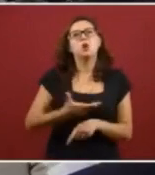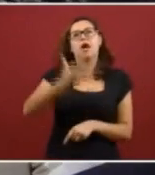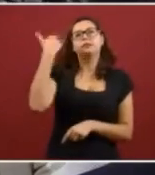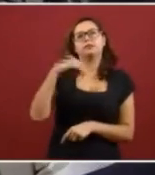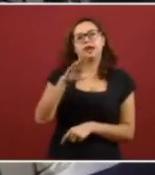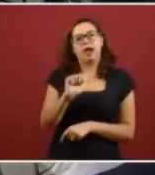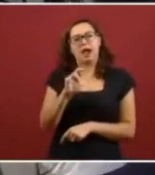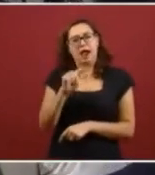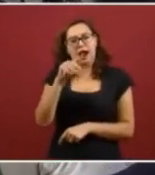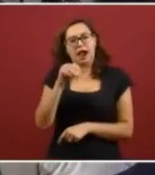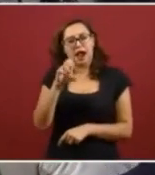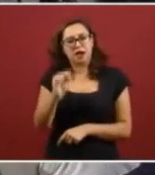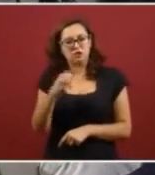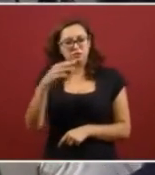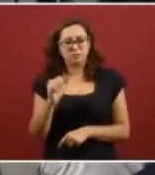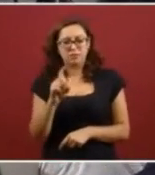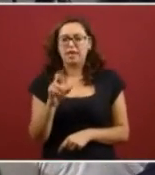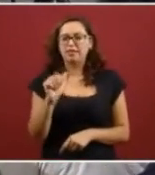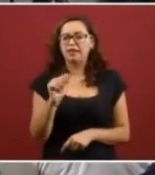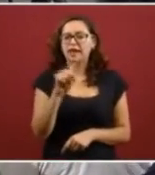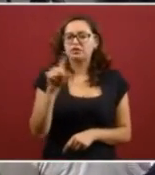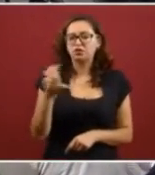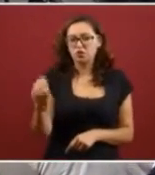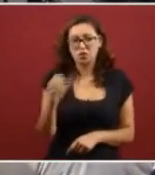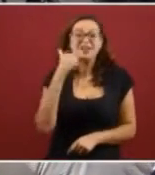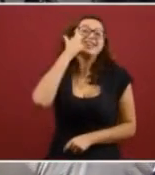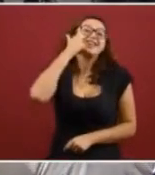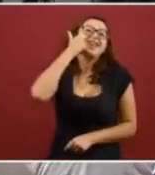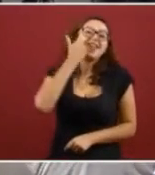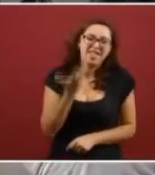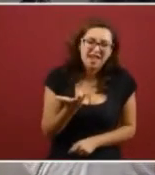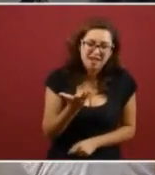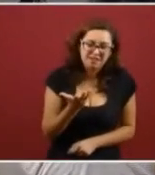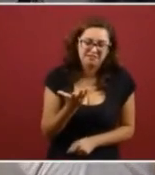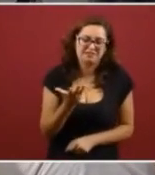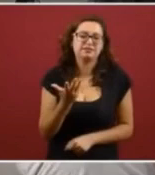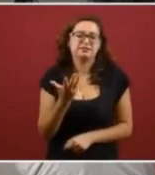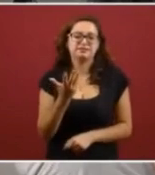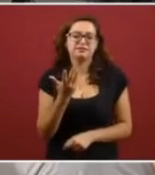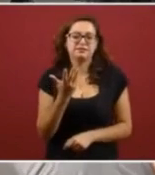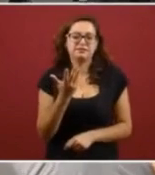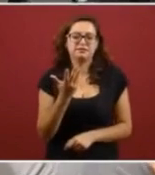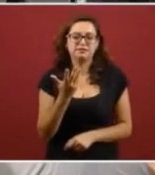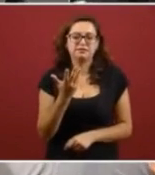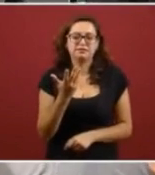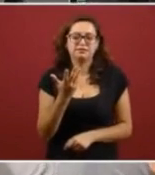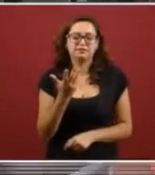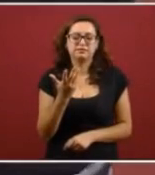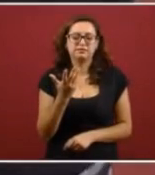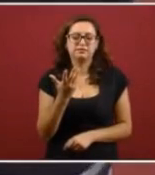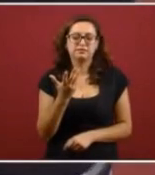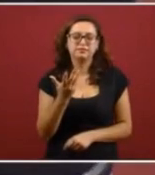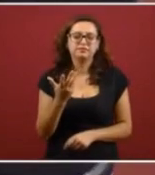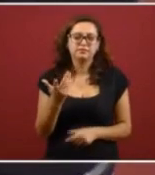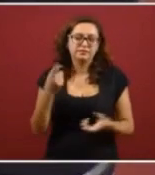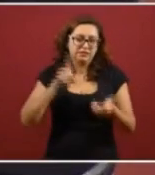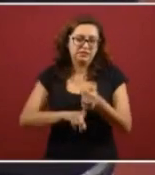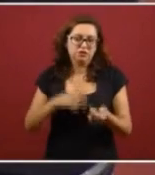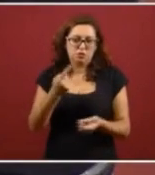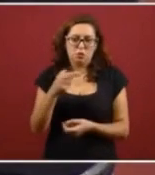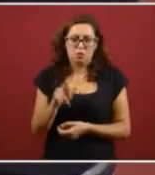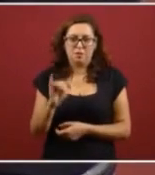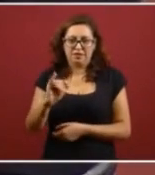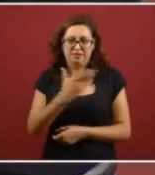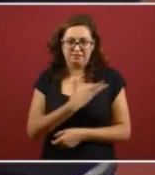did. Quiso hacer. Or tried to do. Antes. Before. Cuando llegó a la presidencia. When he first went into his